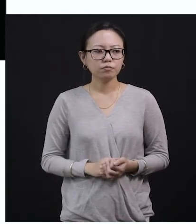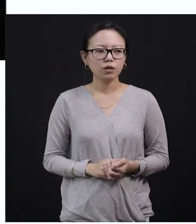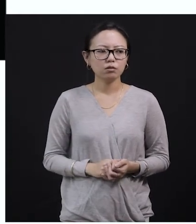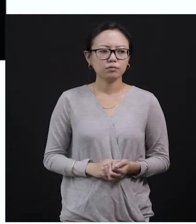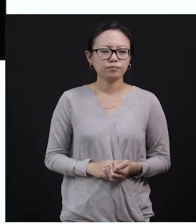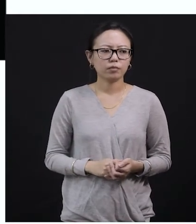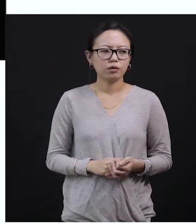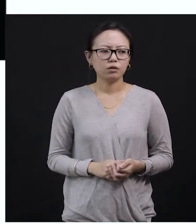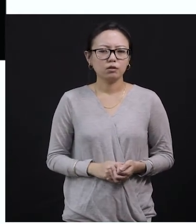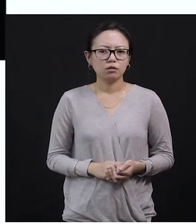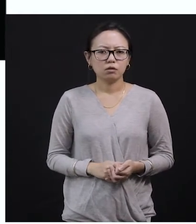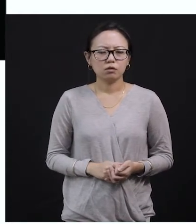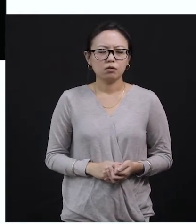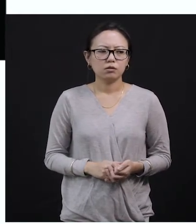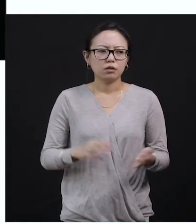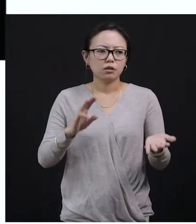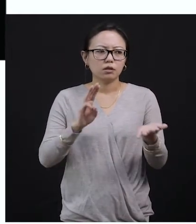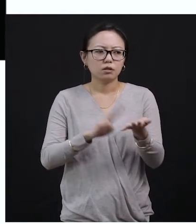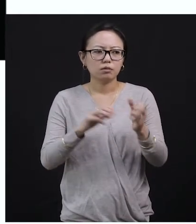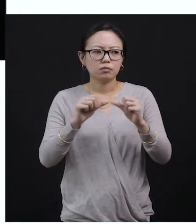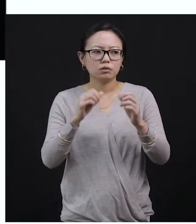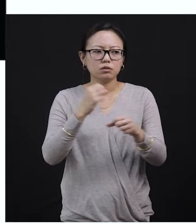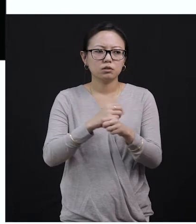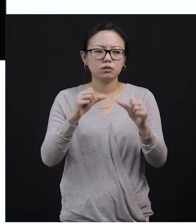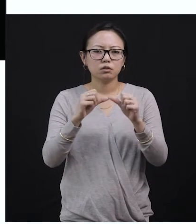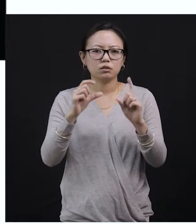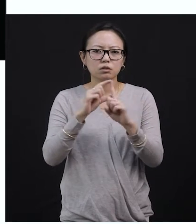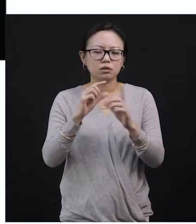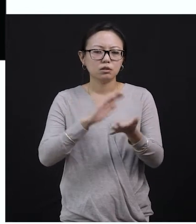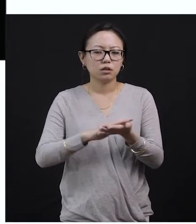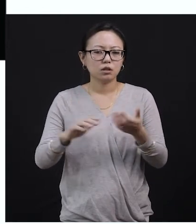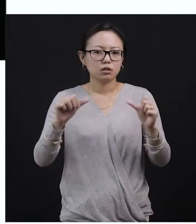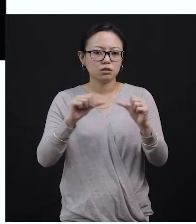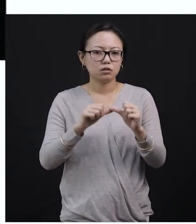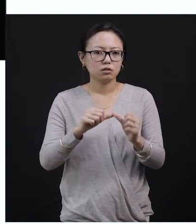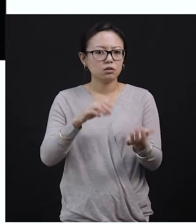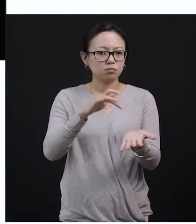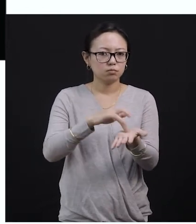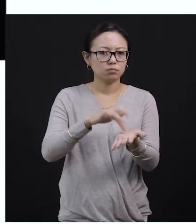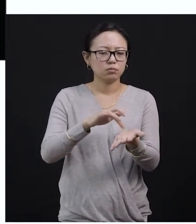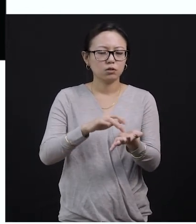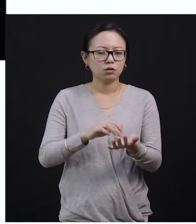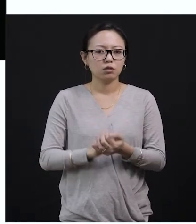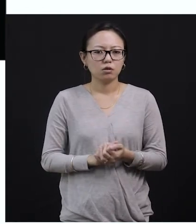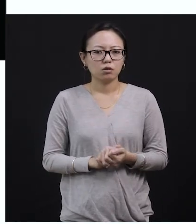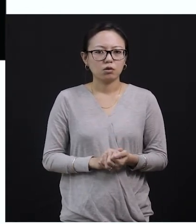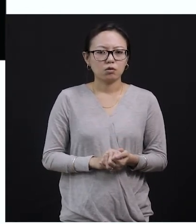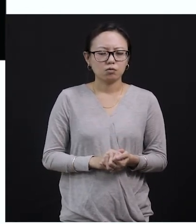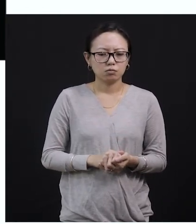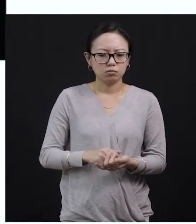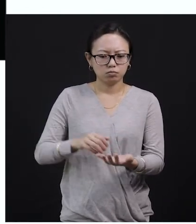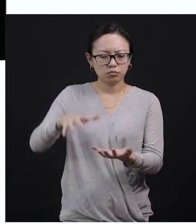So Magadha, I've all explained it in the previous subtopic. This kingdom was surrounded by